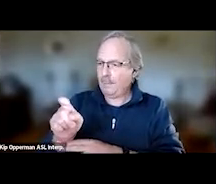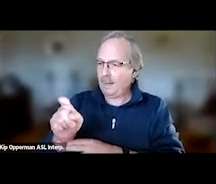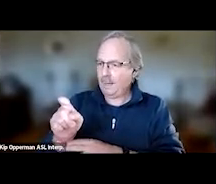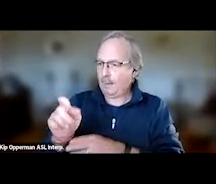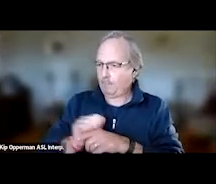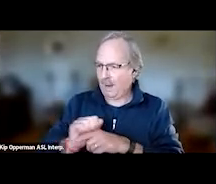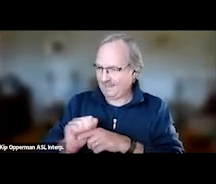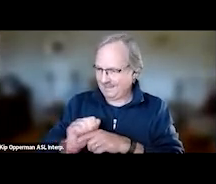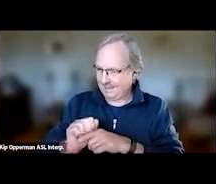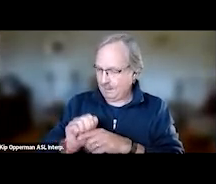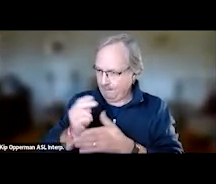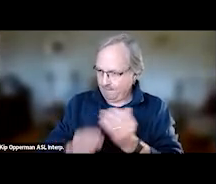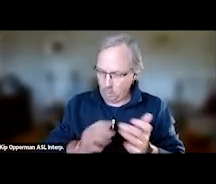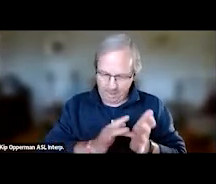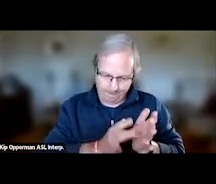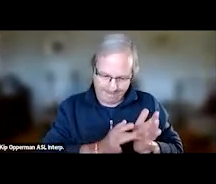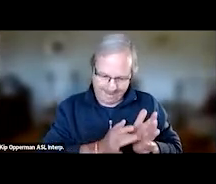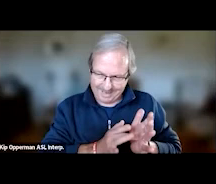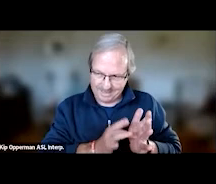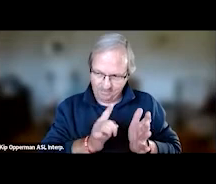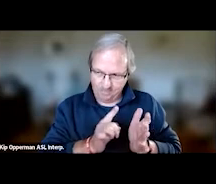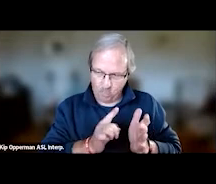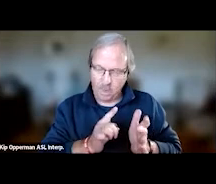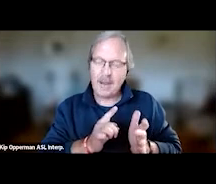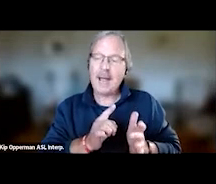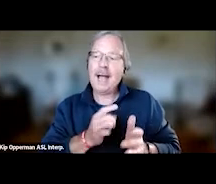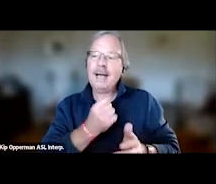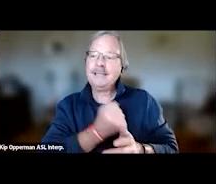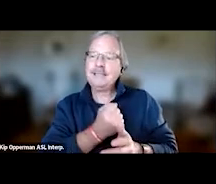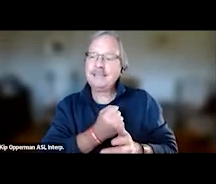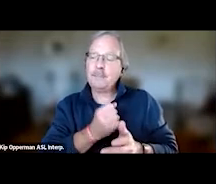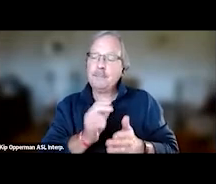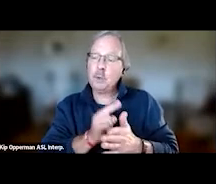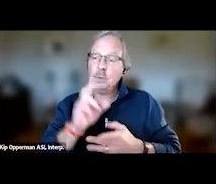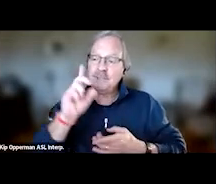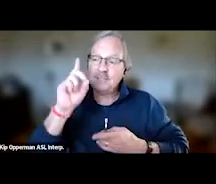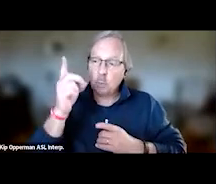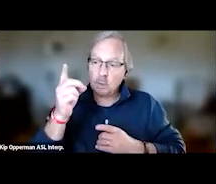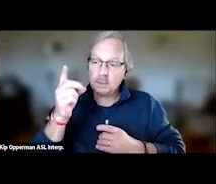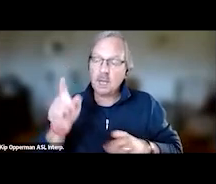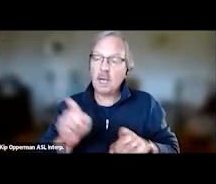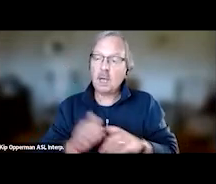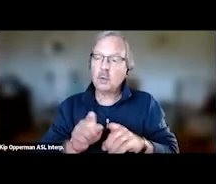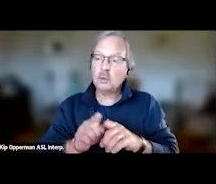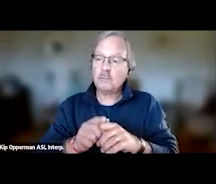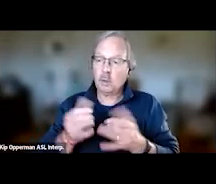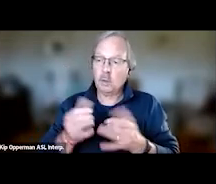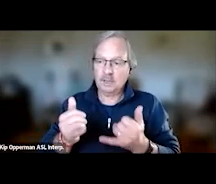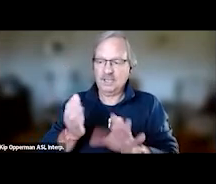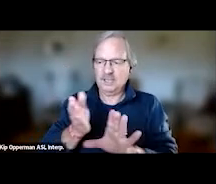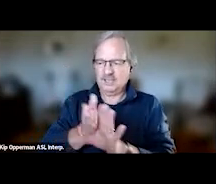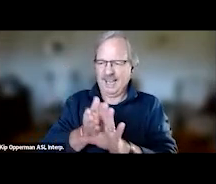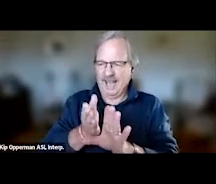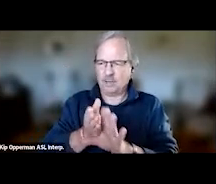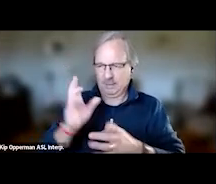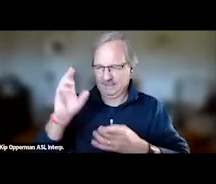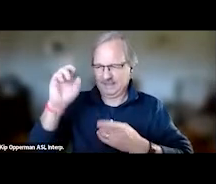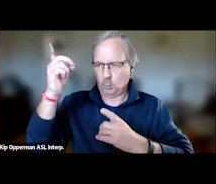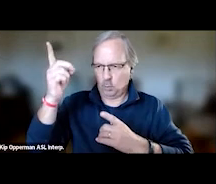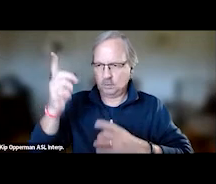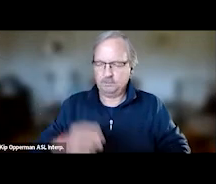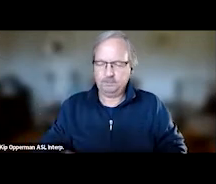both medications for substance use disorders as well as for co-occurring psychiatric disorders.